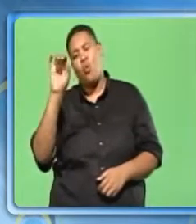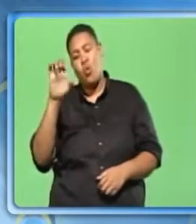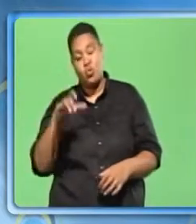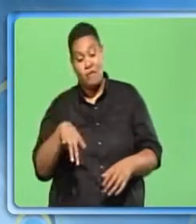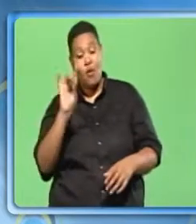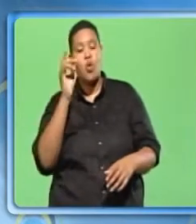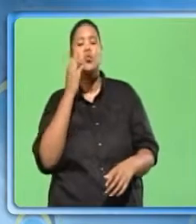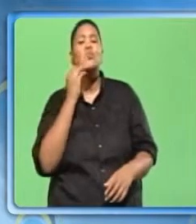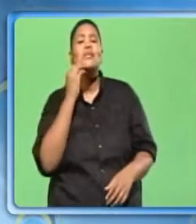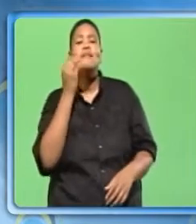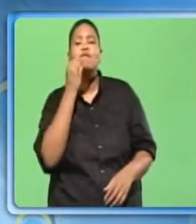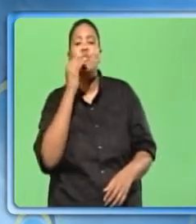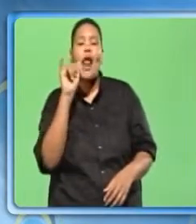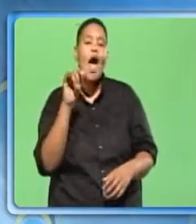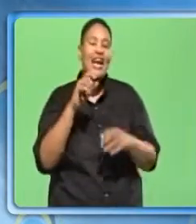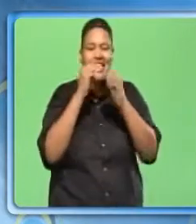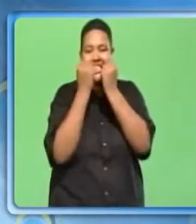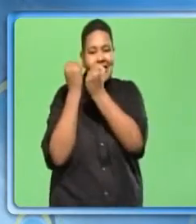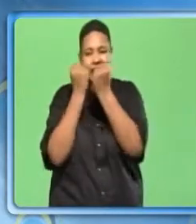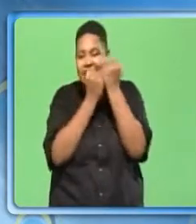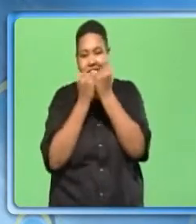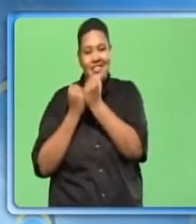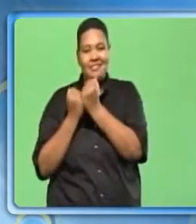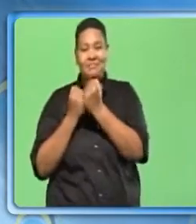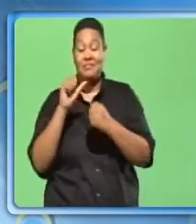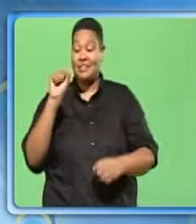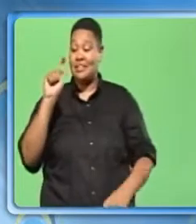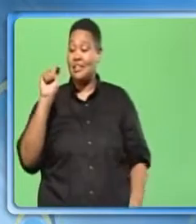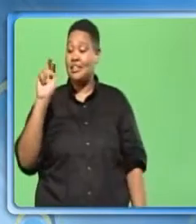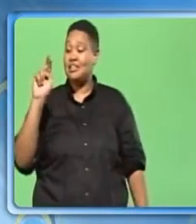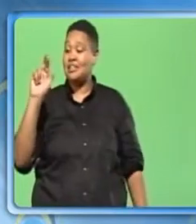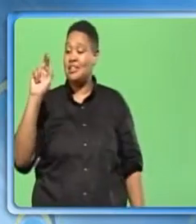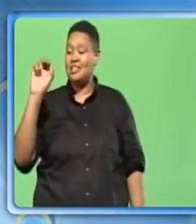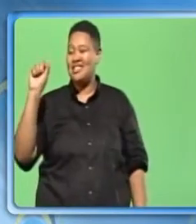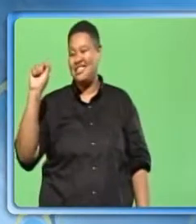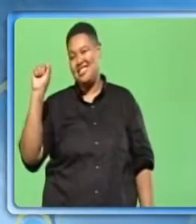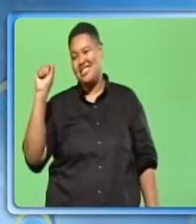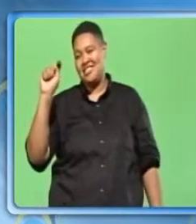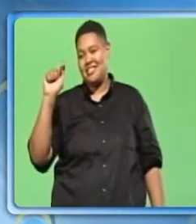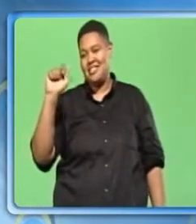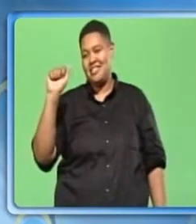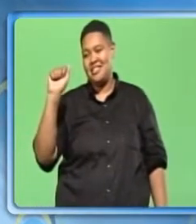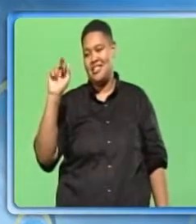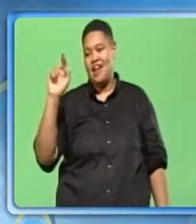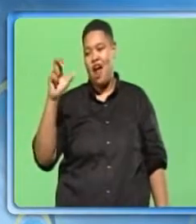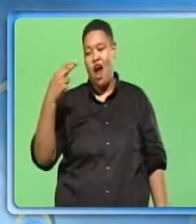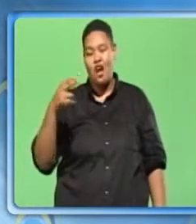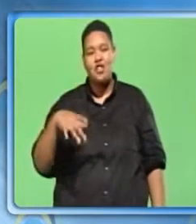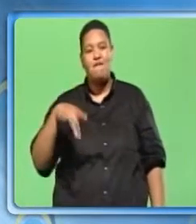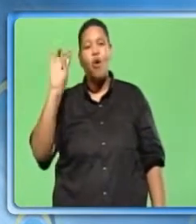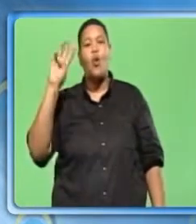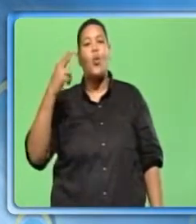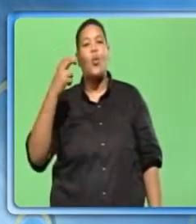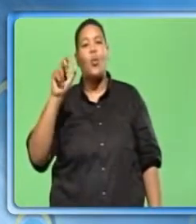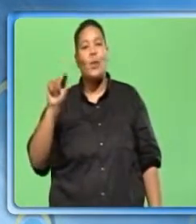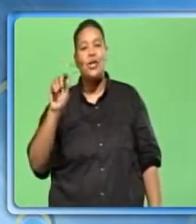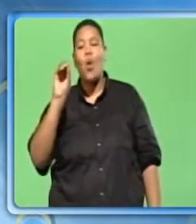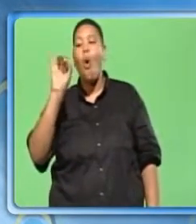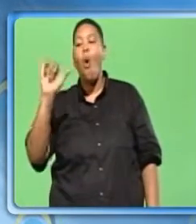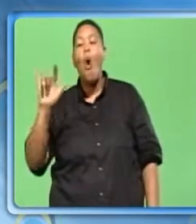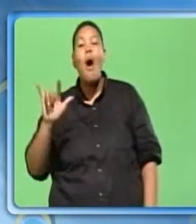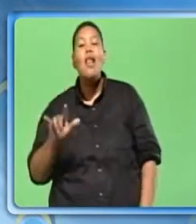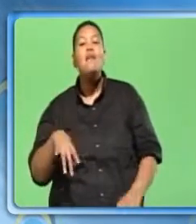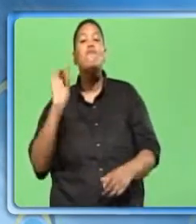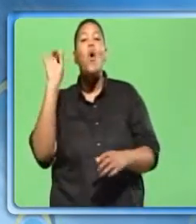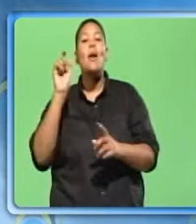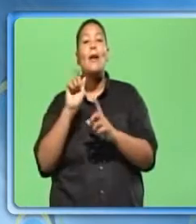fruits. Starch, which can be found in wheat, oils which can be found in peanuts,